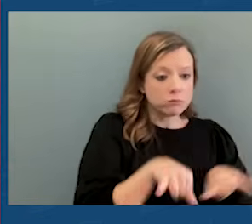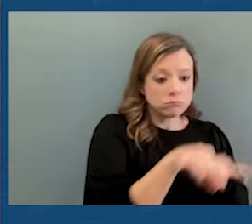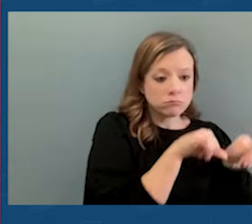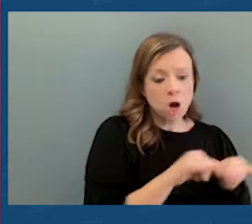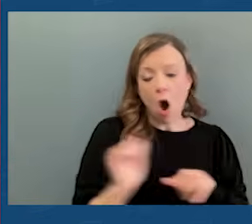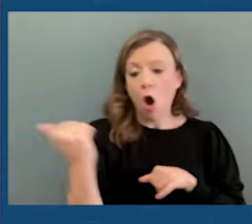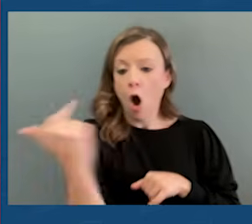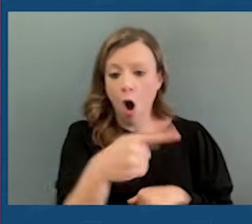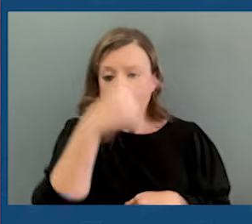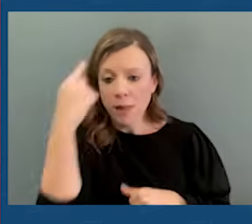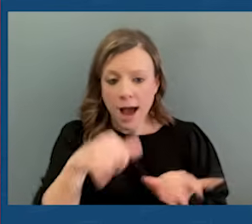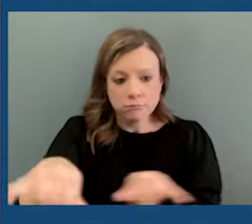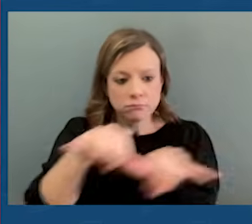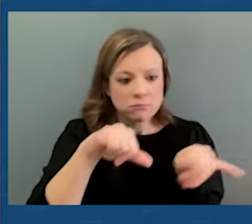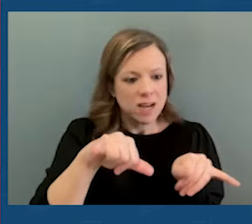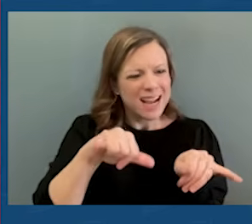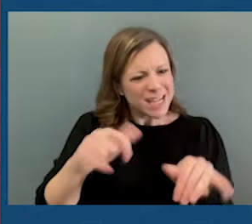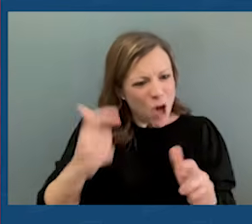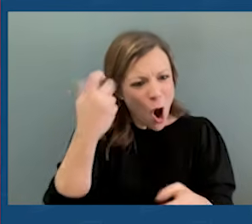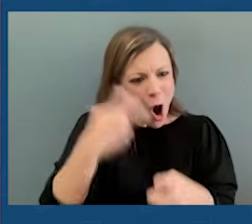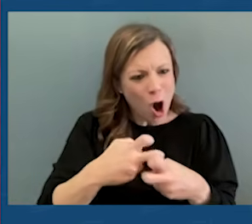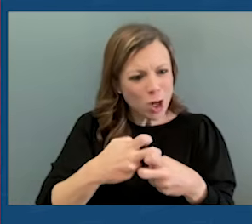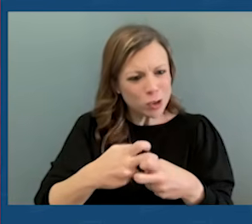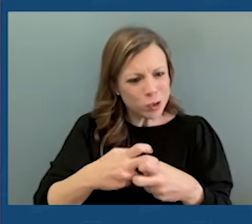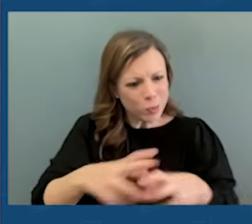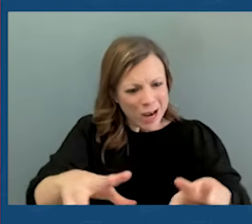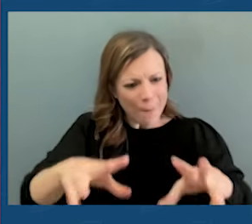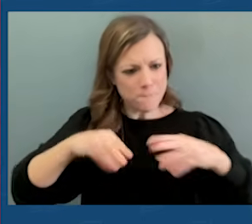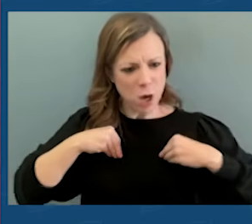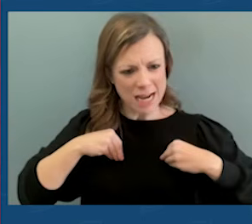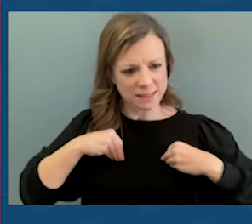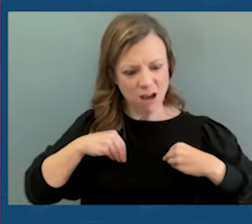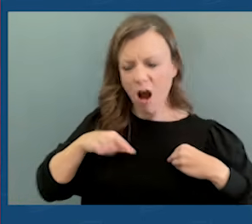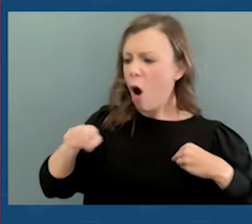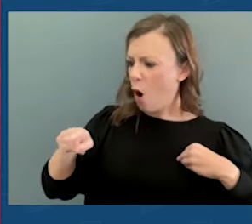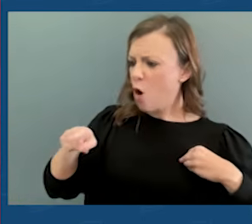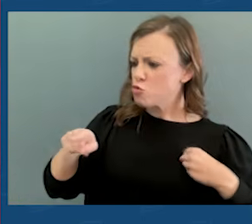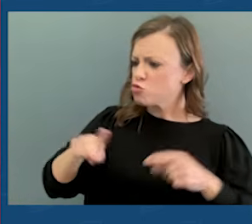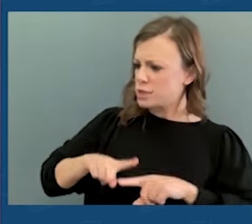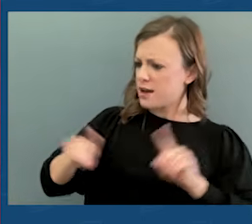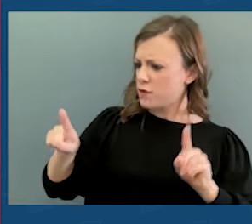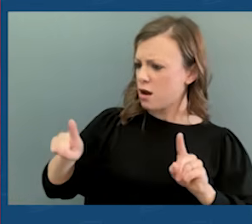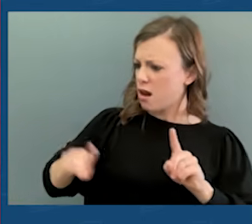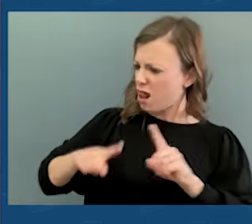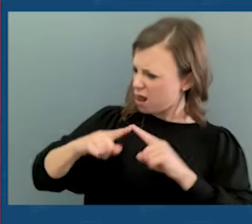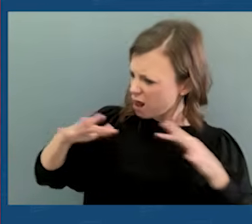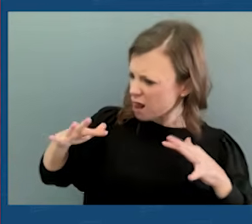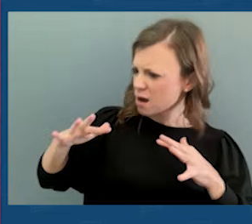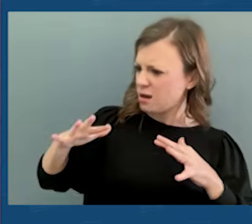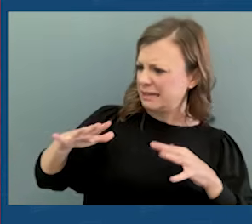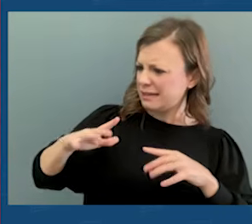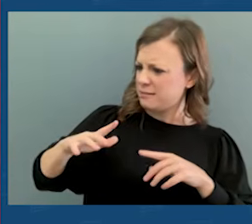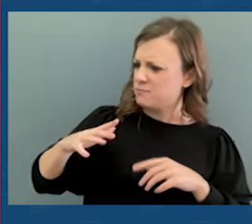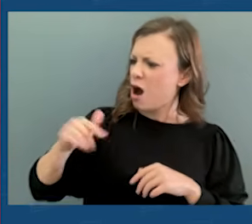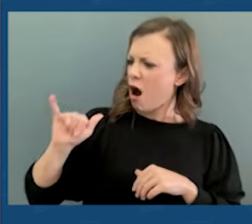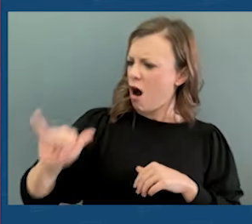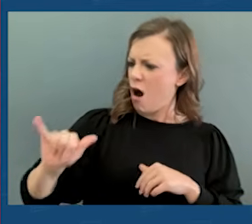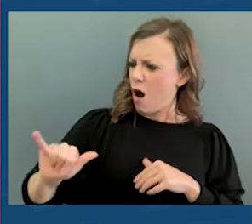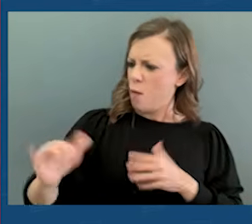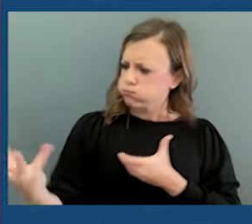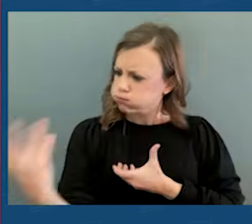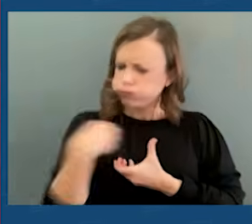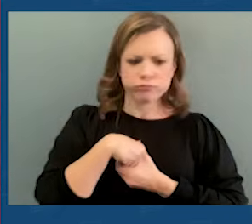beyond that, to embrace differences and experiences so foreign to us, so